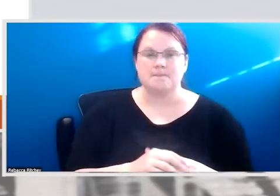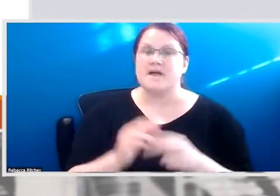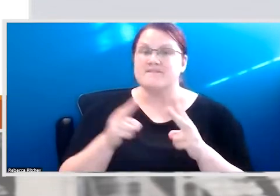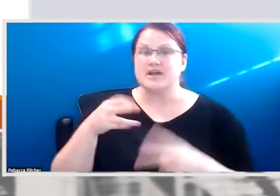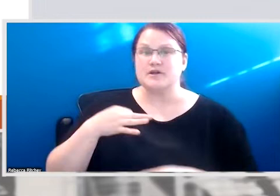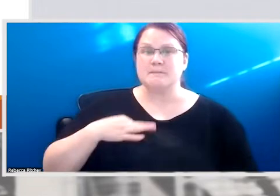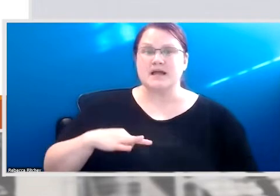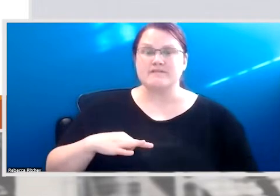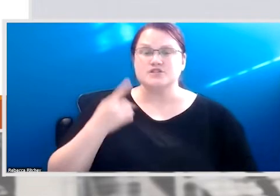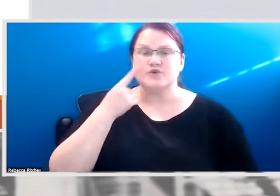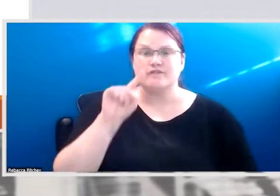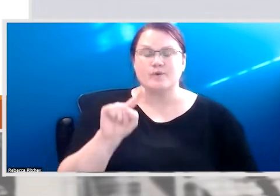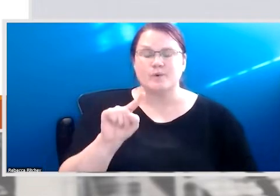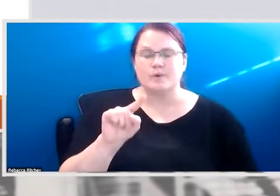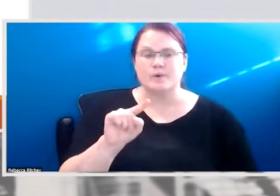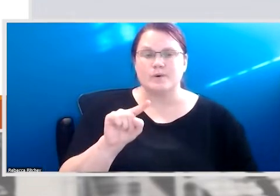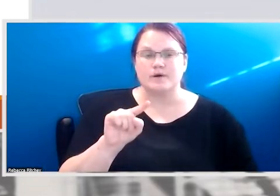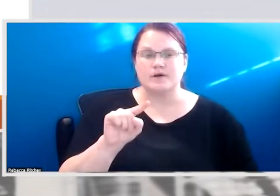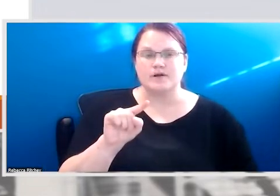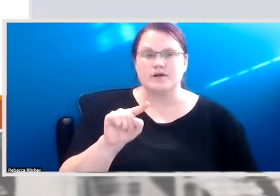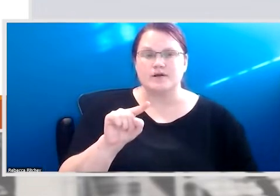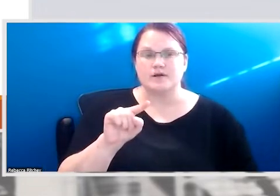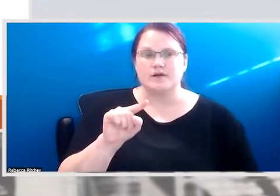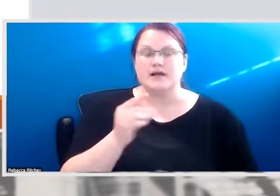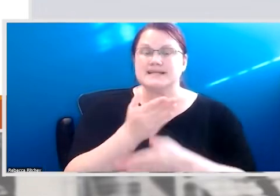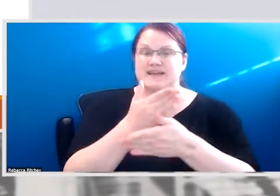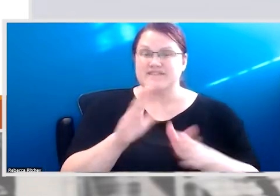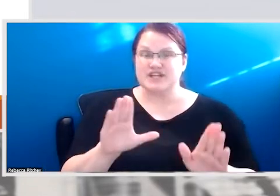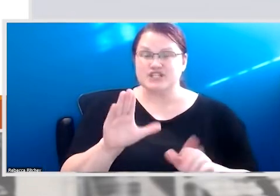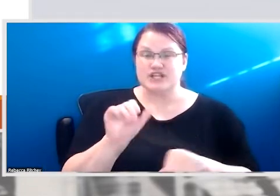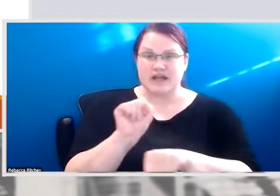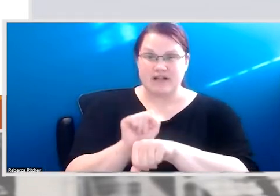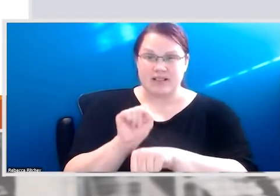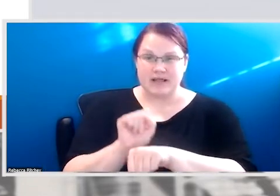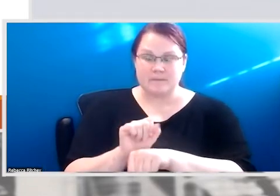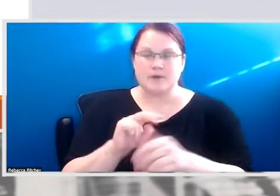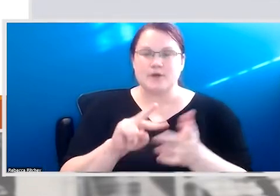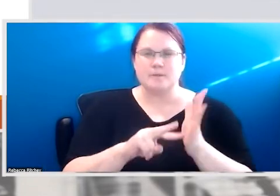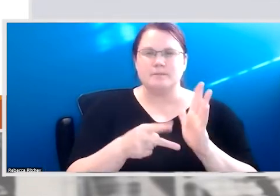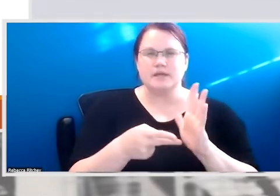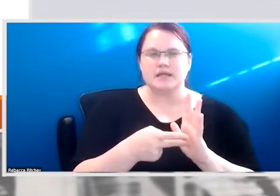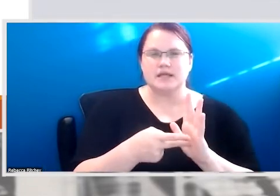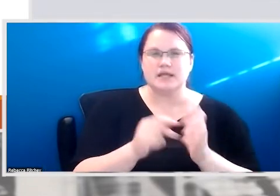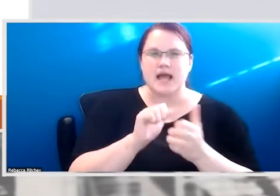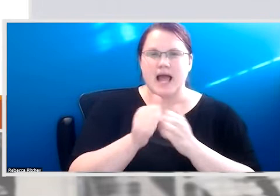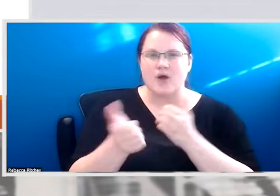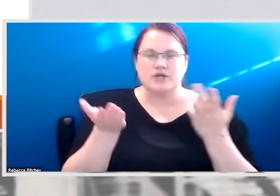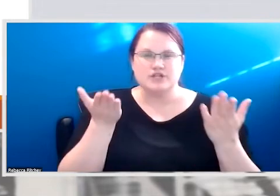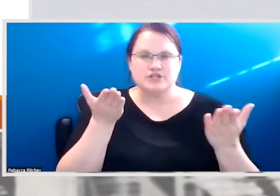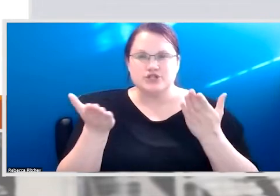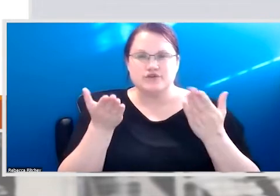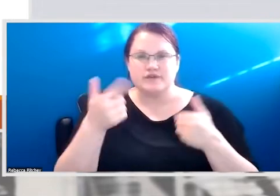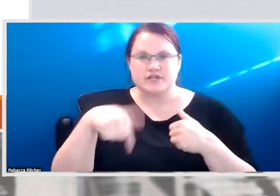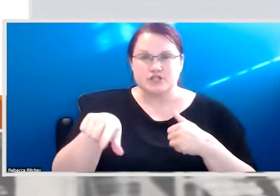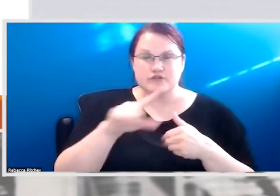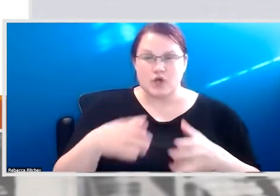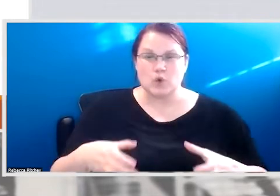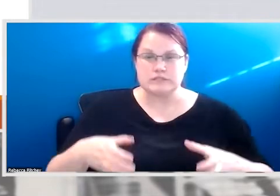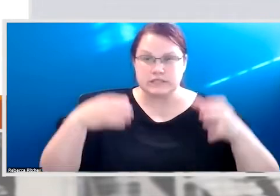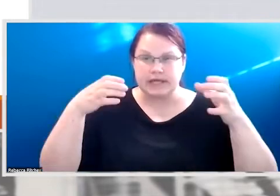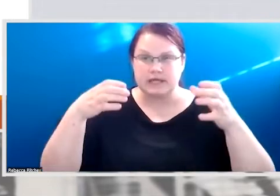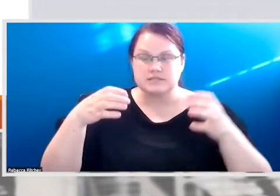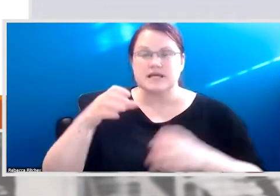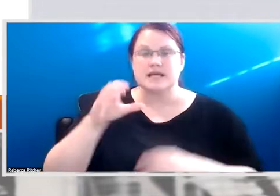beneficial for the division of labor for us in terms of how we service those cans. So the